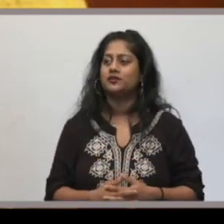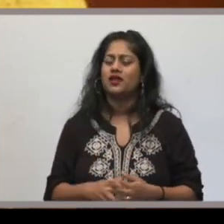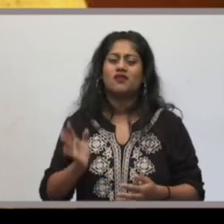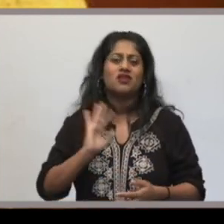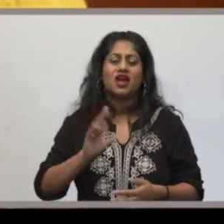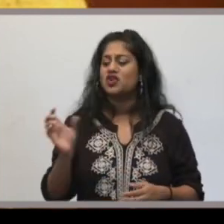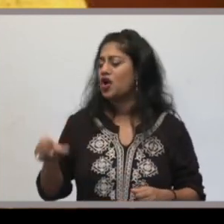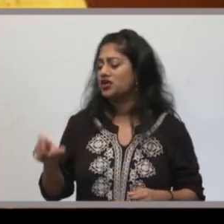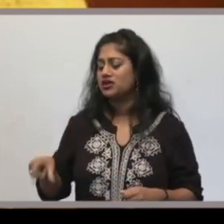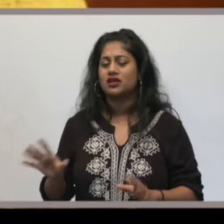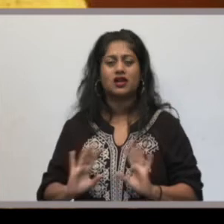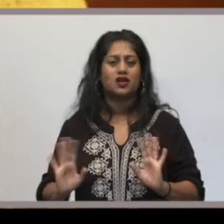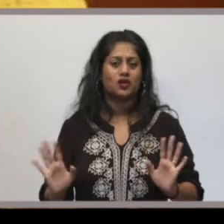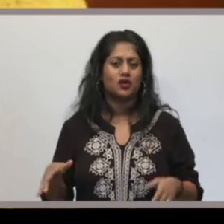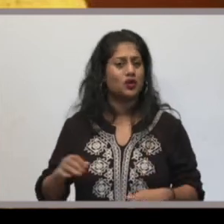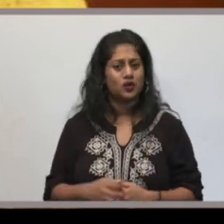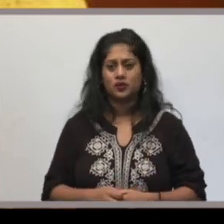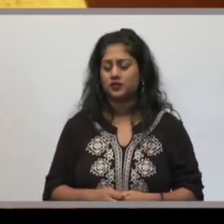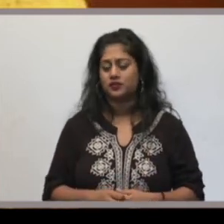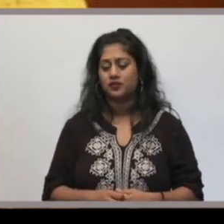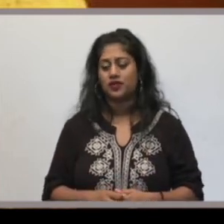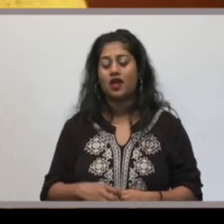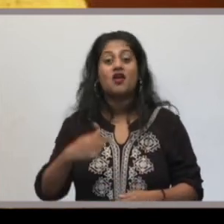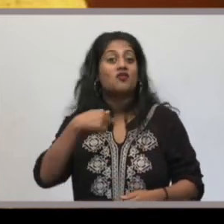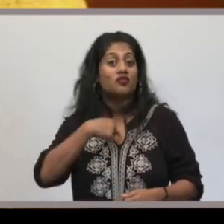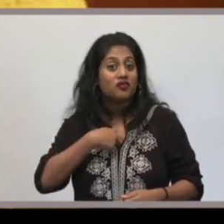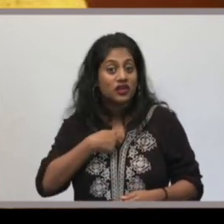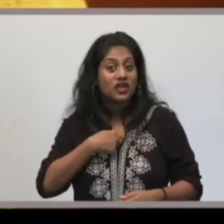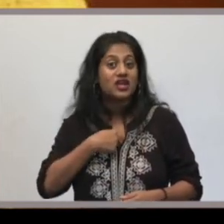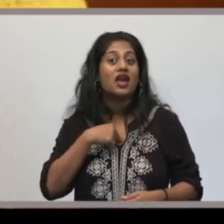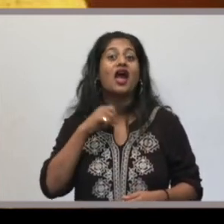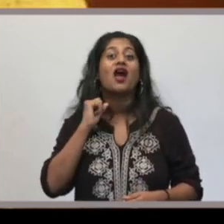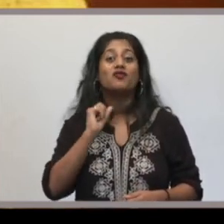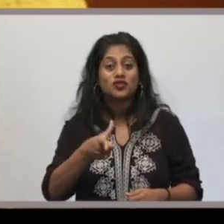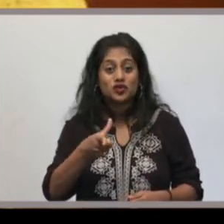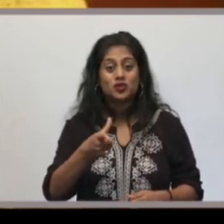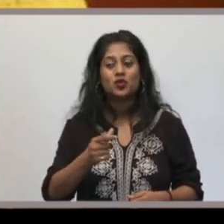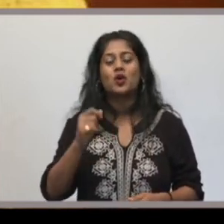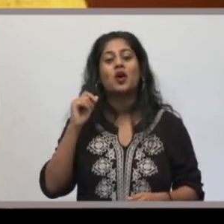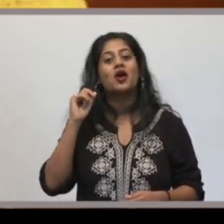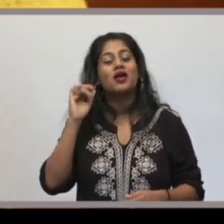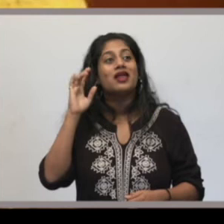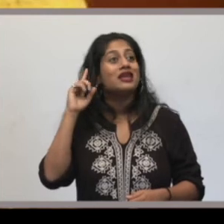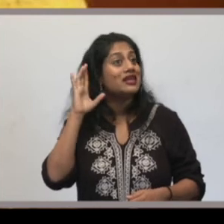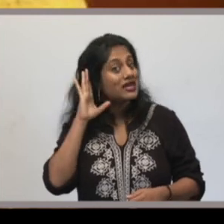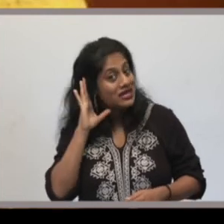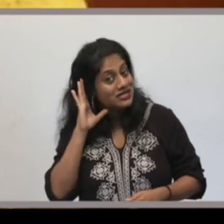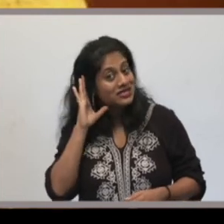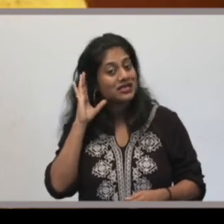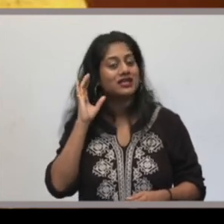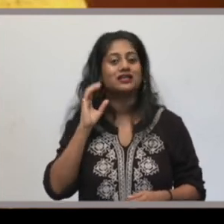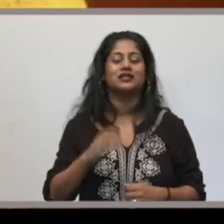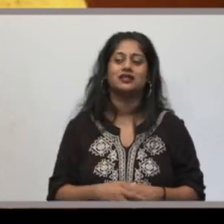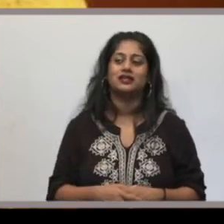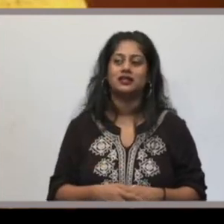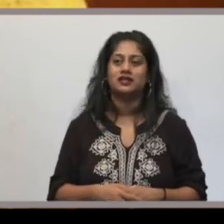and nothing in between. If you haven't secured a relationship with God and eternal life, there is no comfort. It breaks my